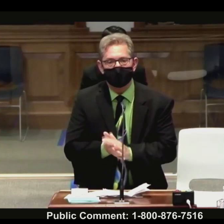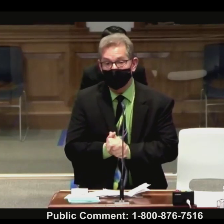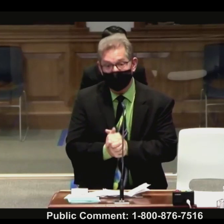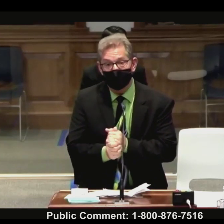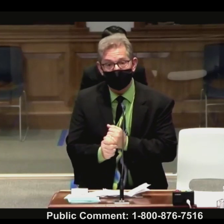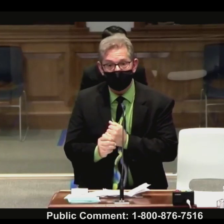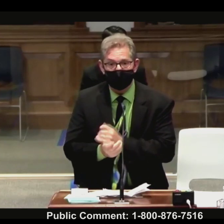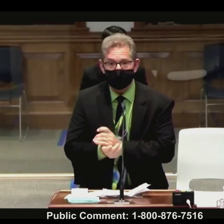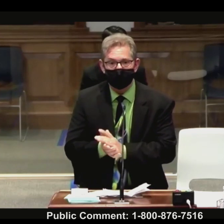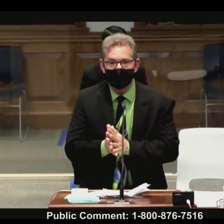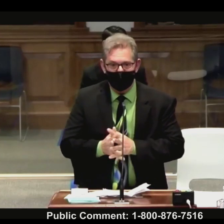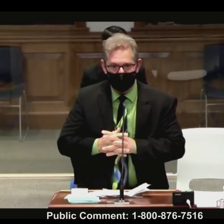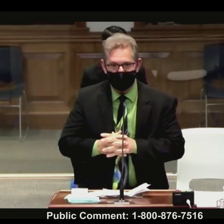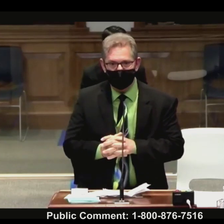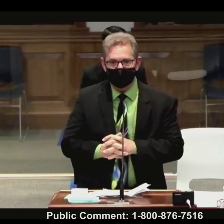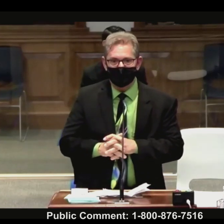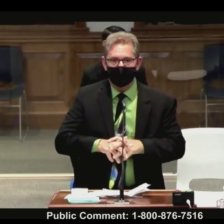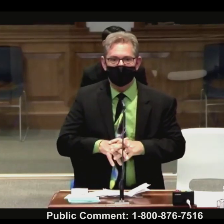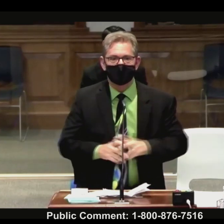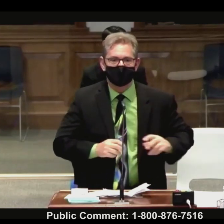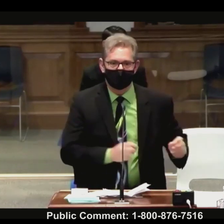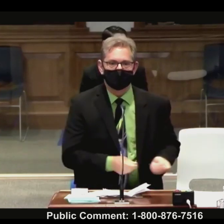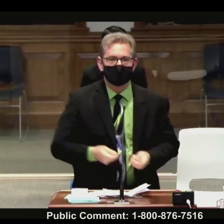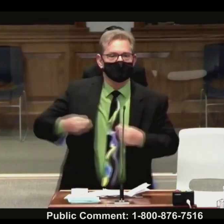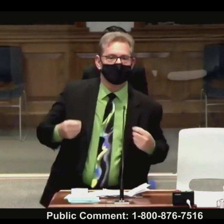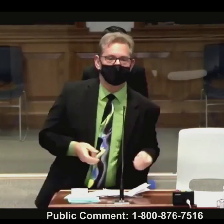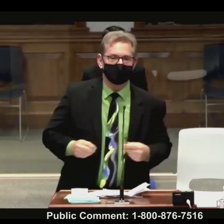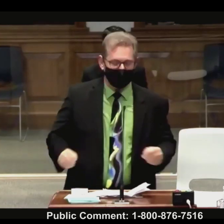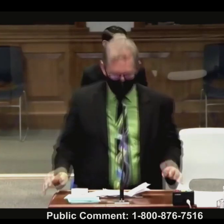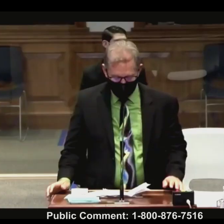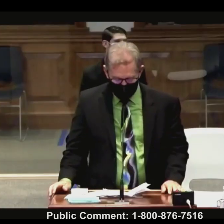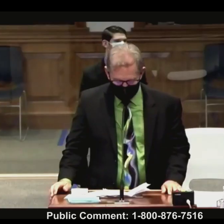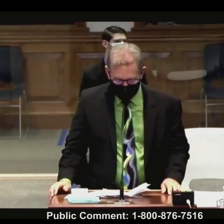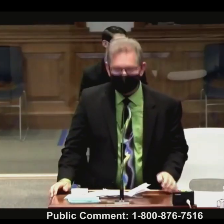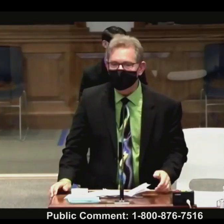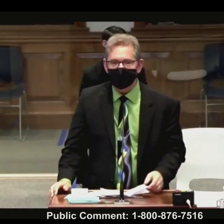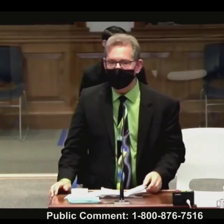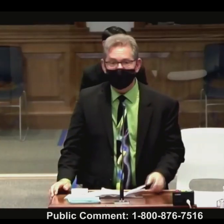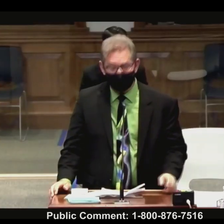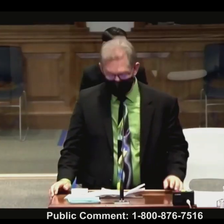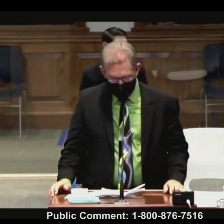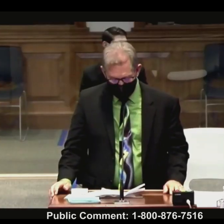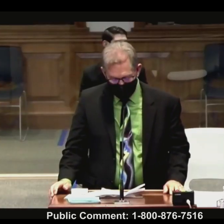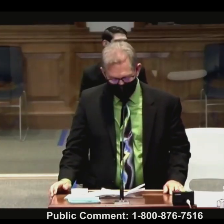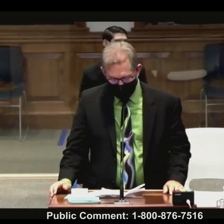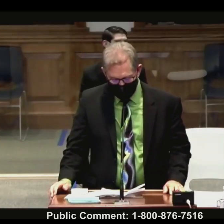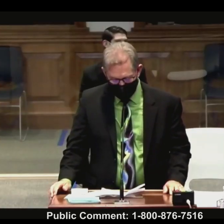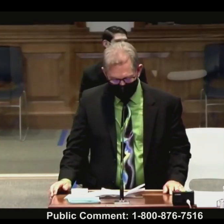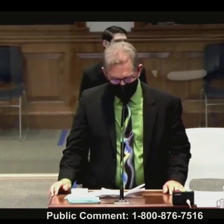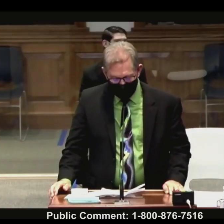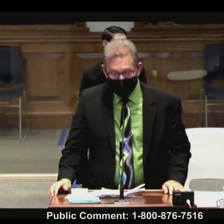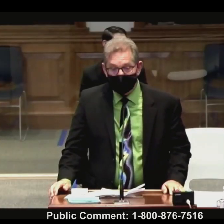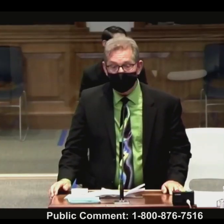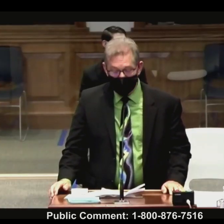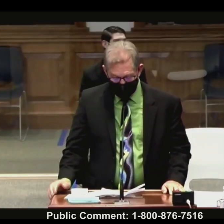and very humorous, which I thought I might have got a little of that from him. I idolized them very much.